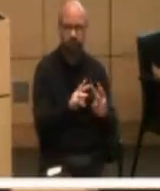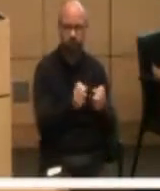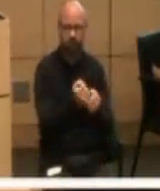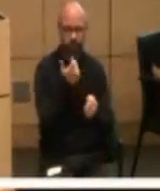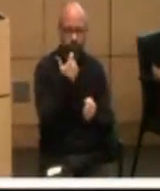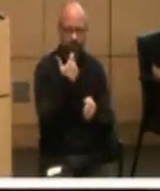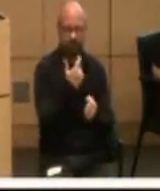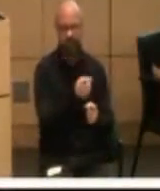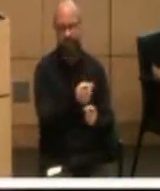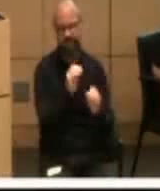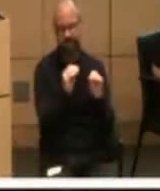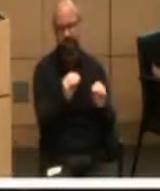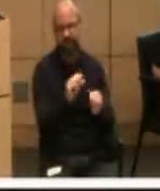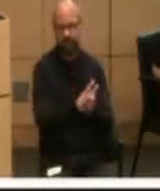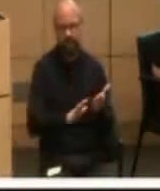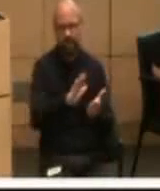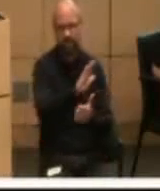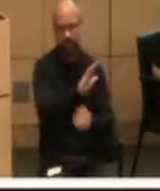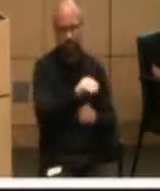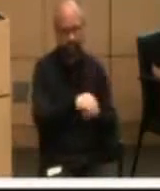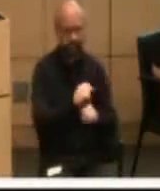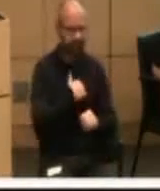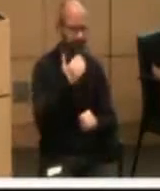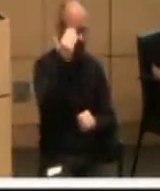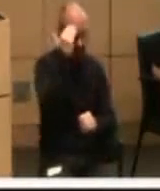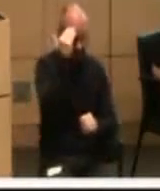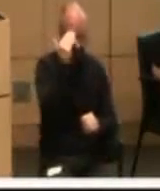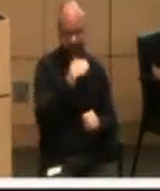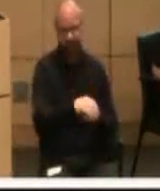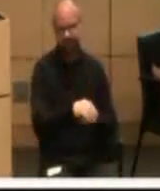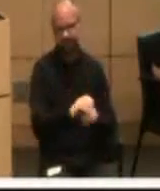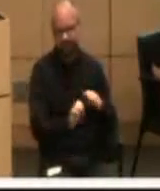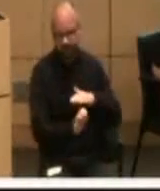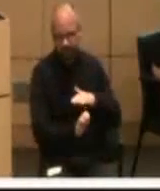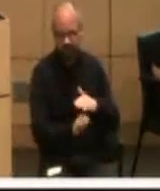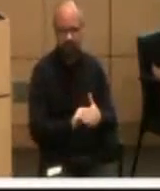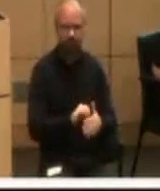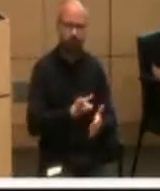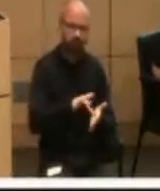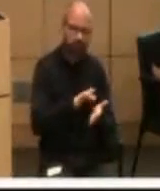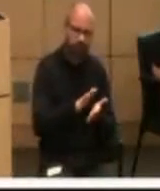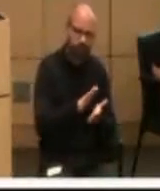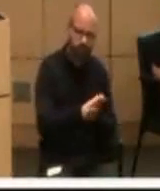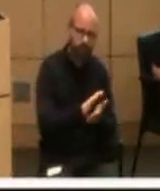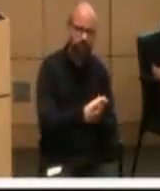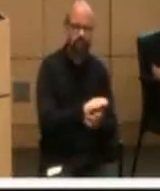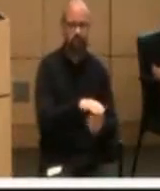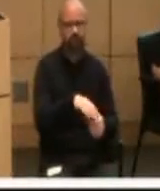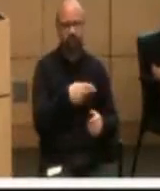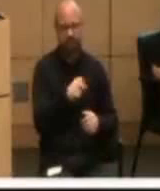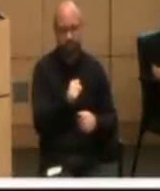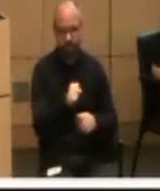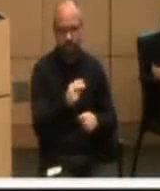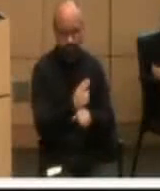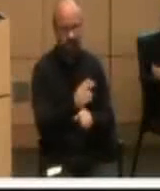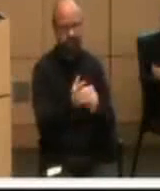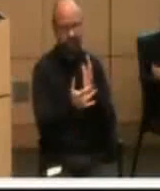of elementary, middle schools, high schools are using a lot of technology now. And so I'm not sure if this would apply,